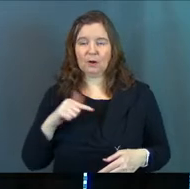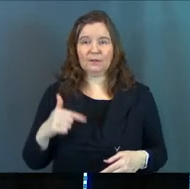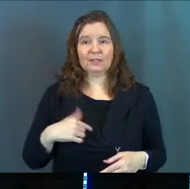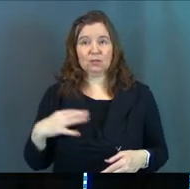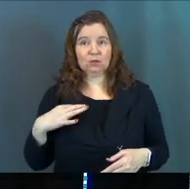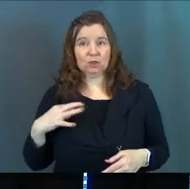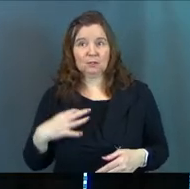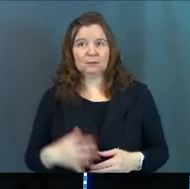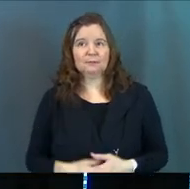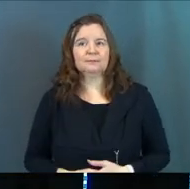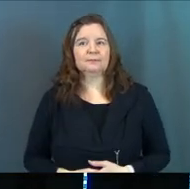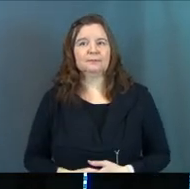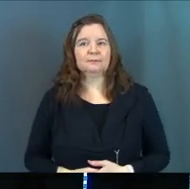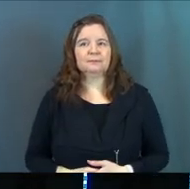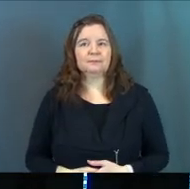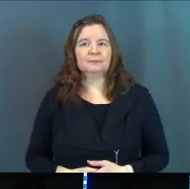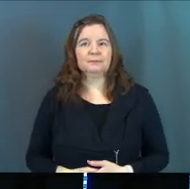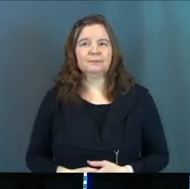this sweatshirt.